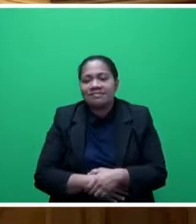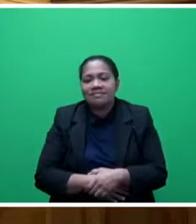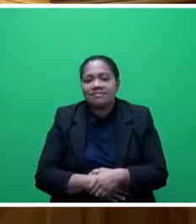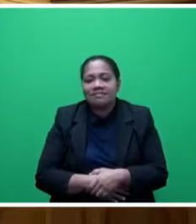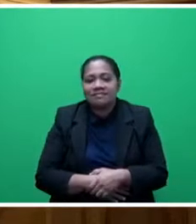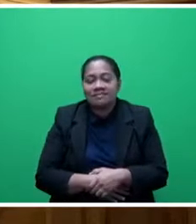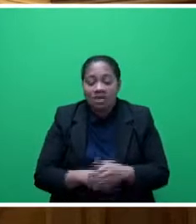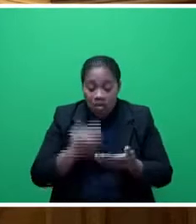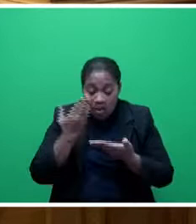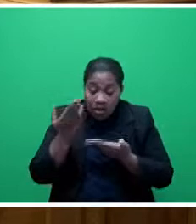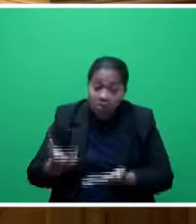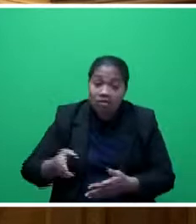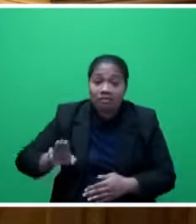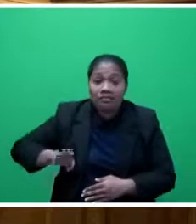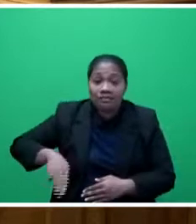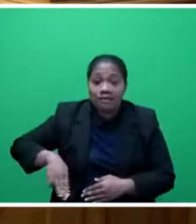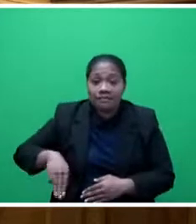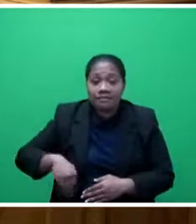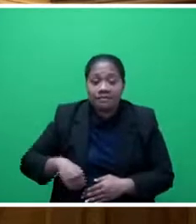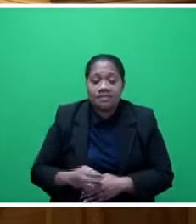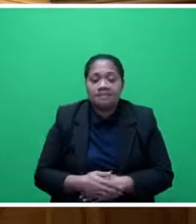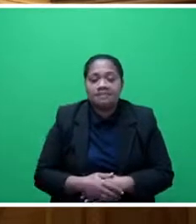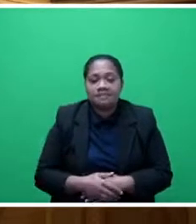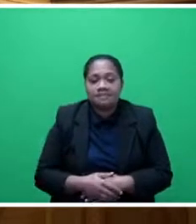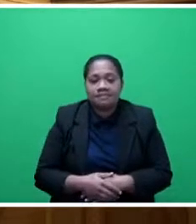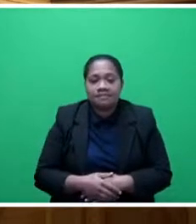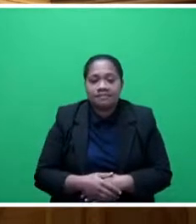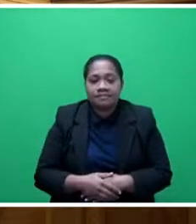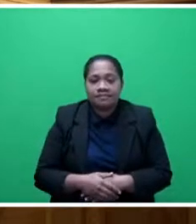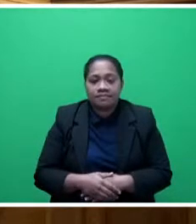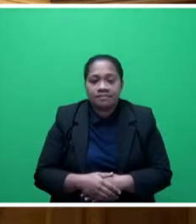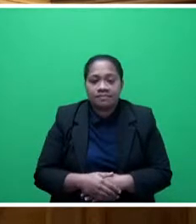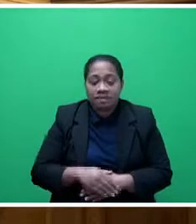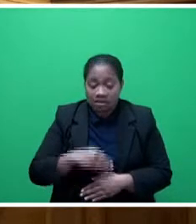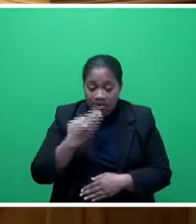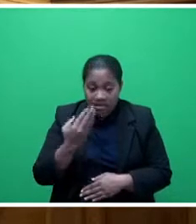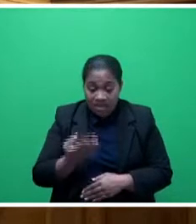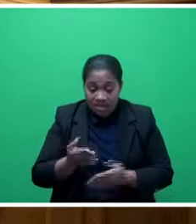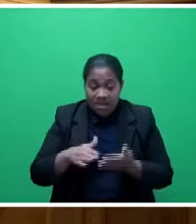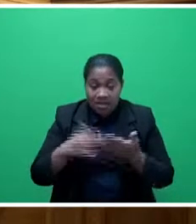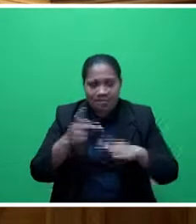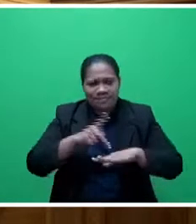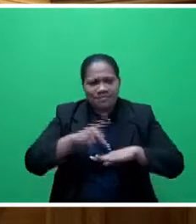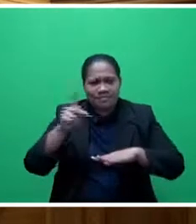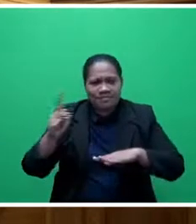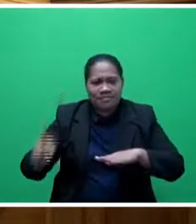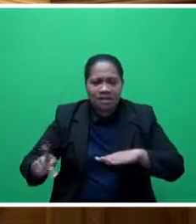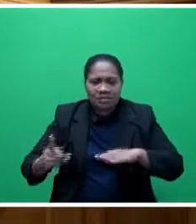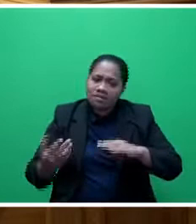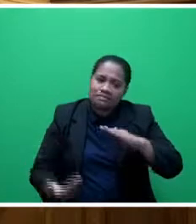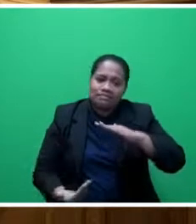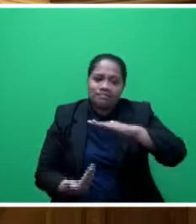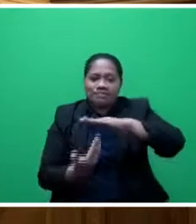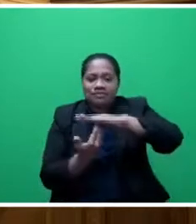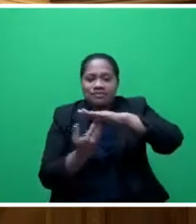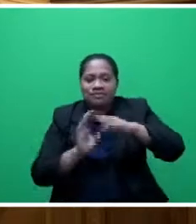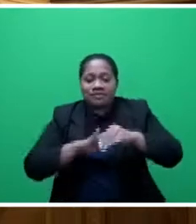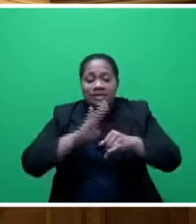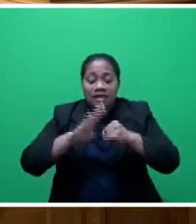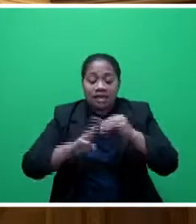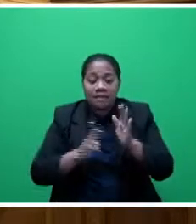Honourable members, on that note, Parliament is adjourned until Monday,